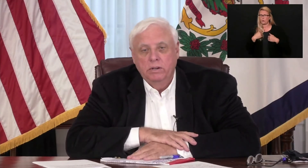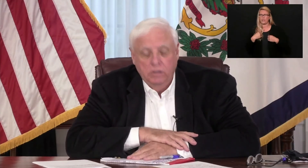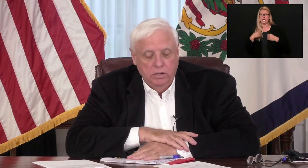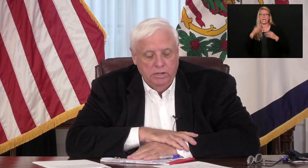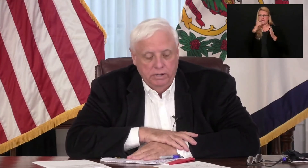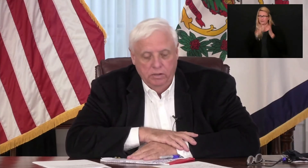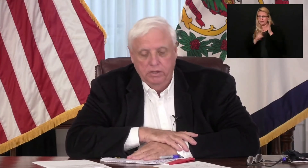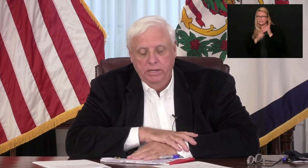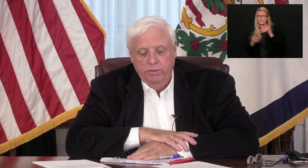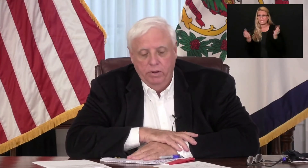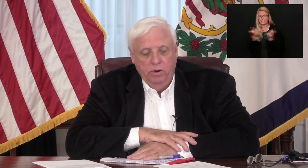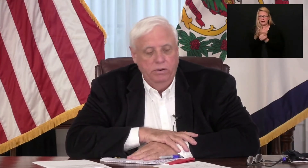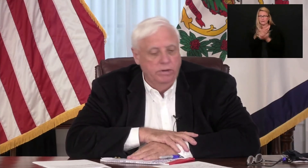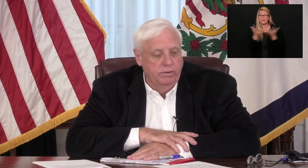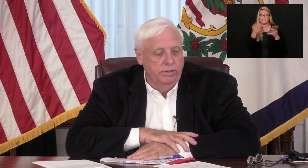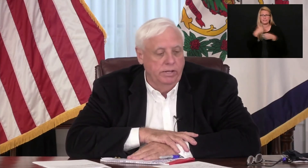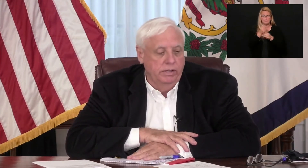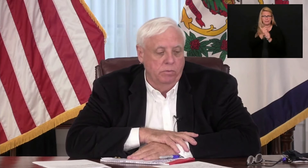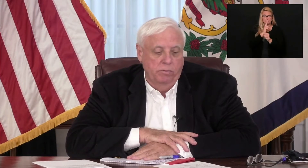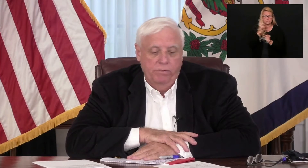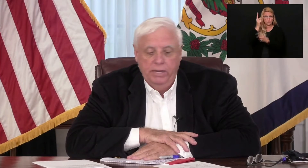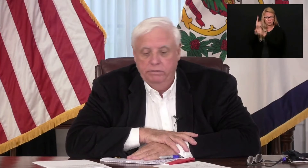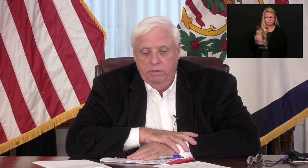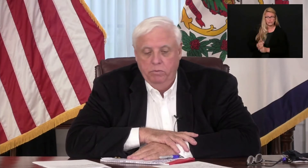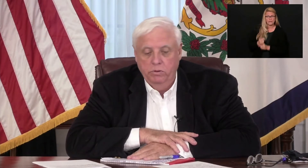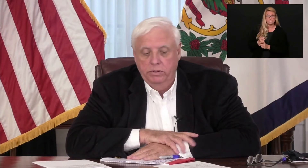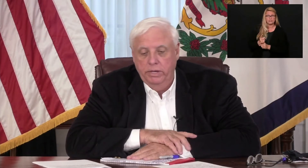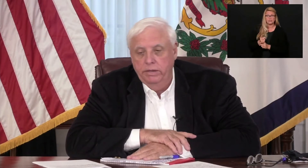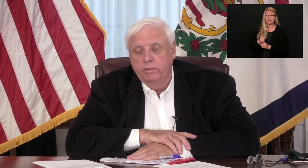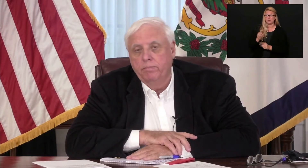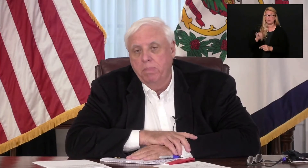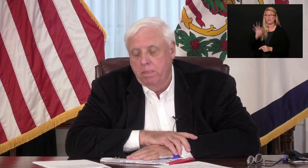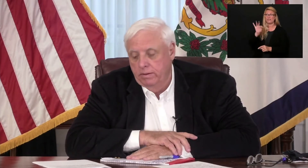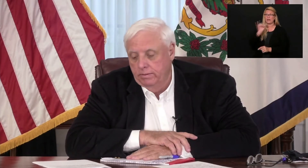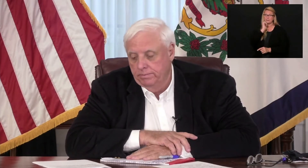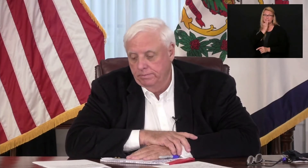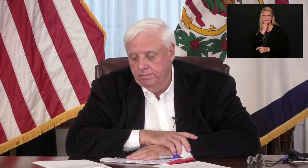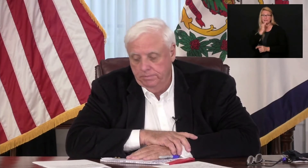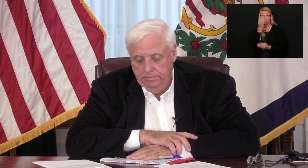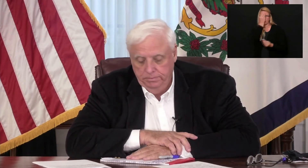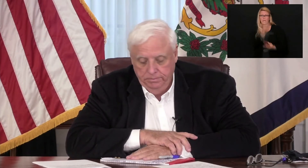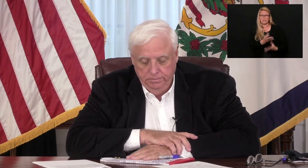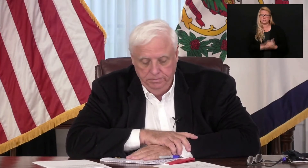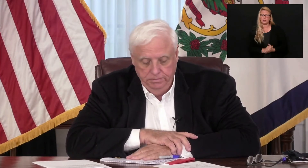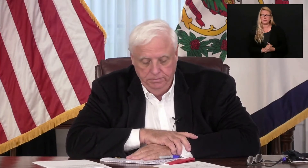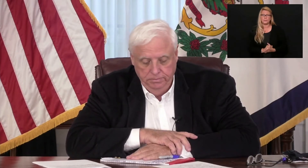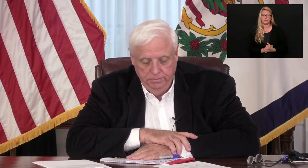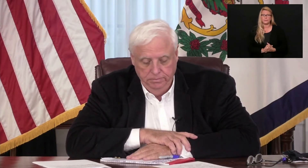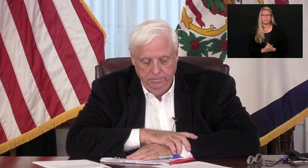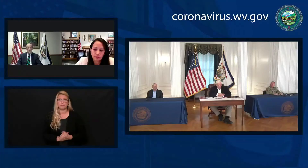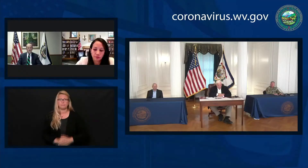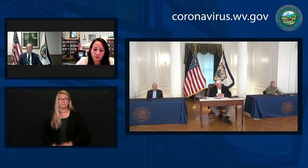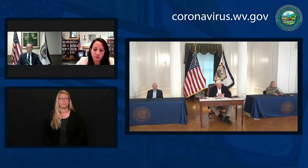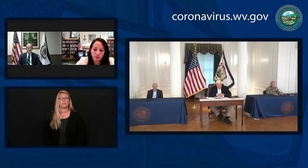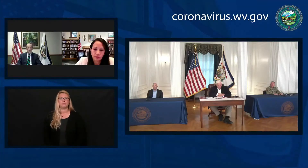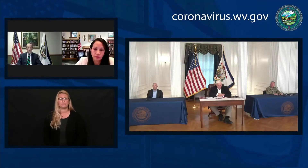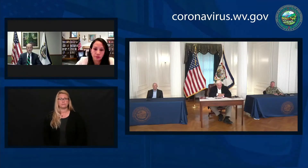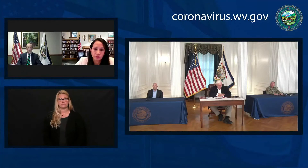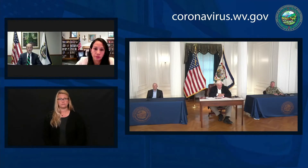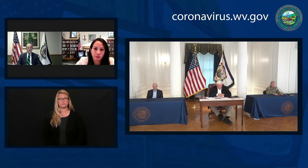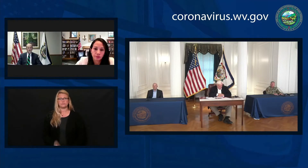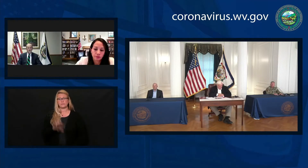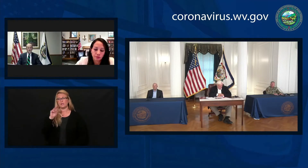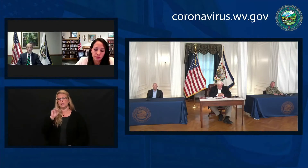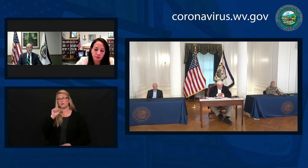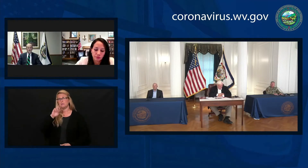look even harder and everything, and when we find something, we're going to tell you. All right, thank you, Brad. Next to Mark Curtis